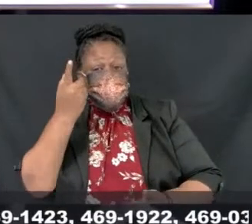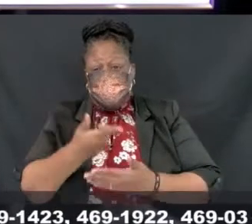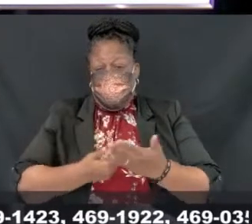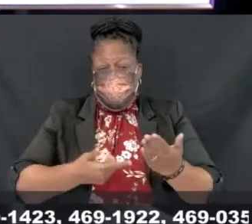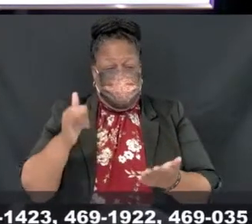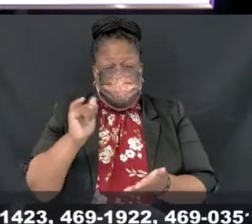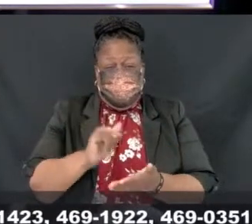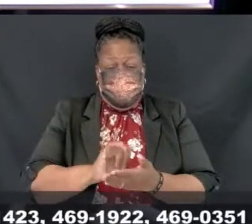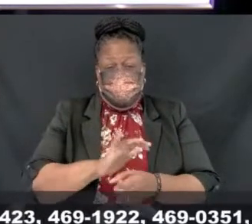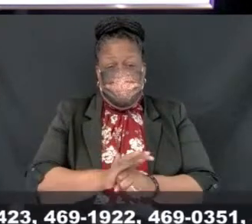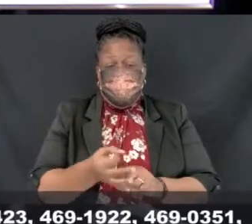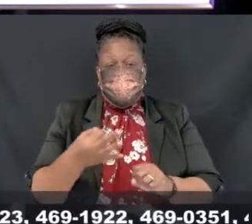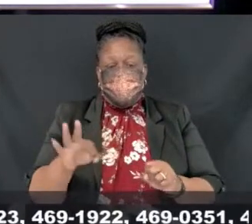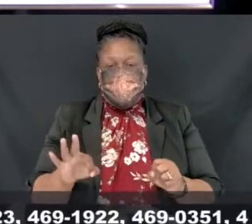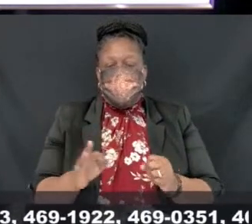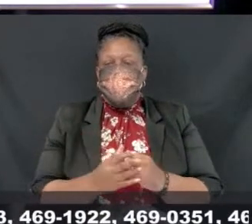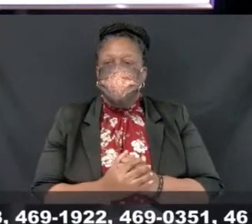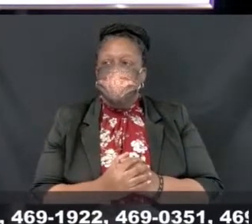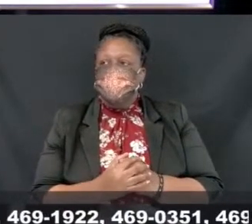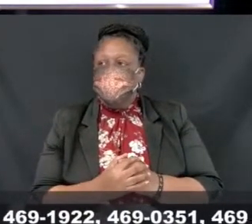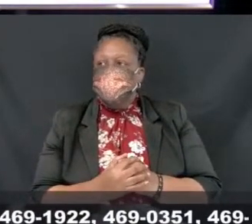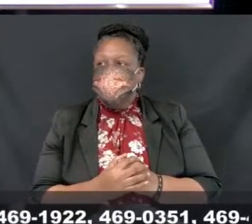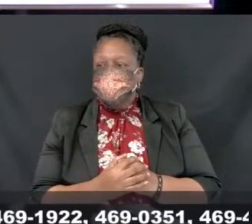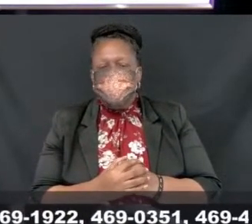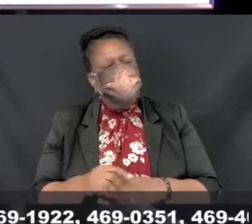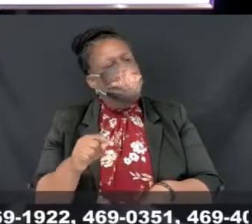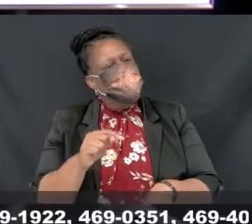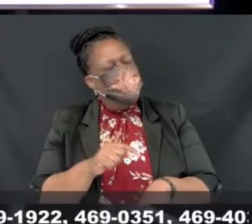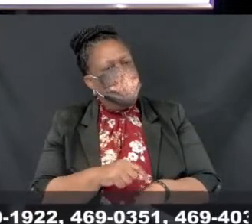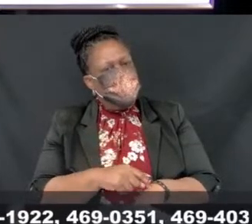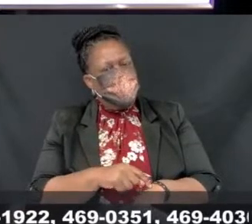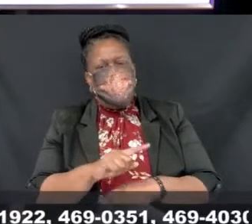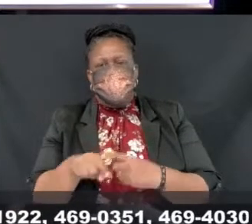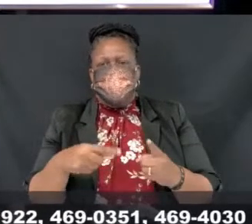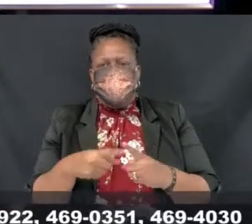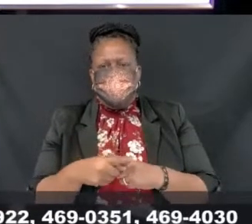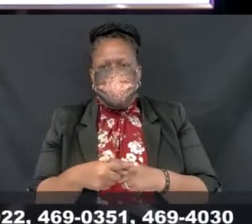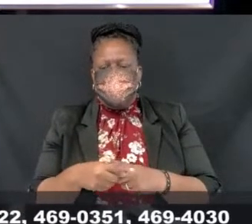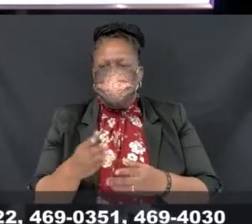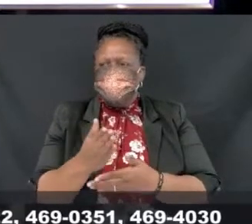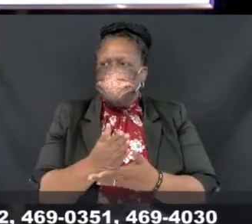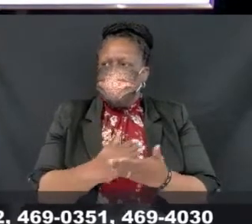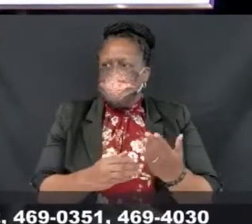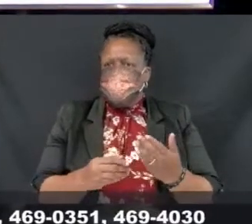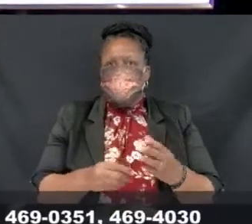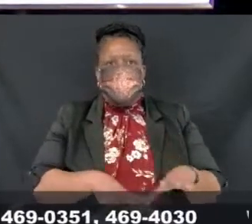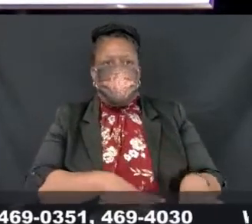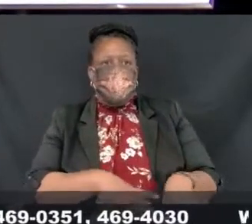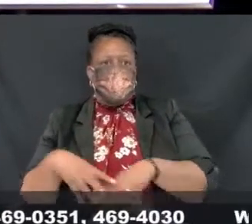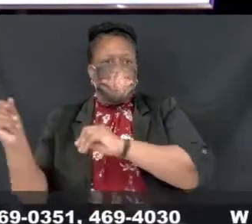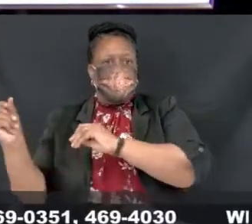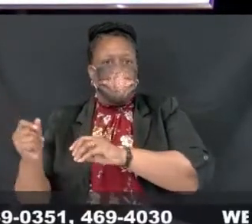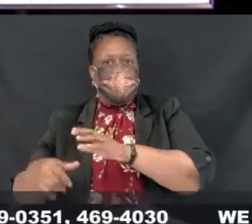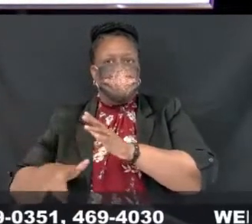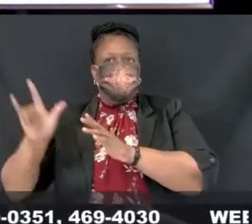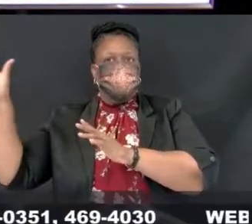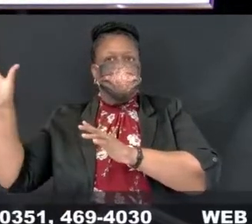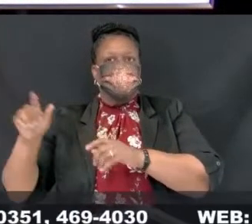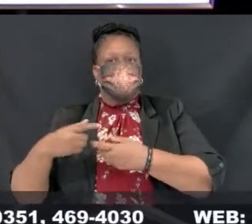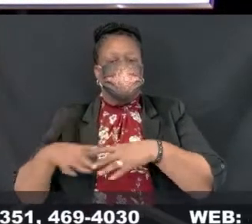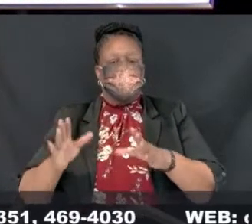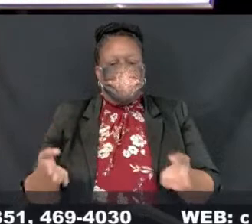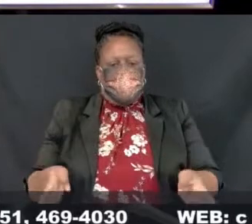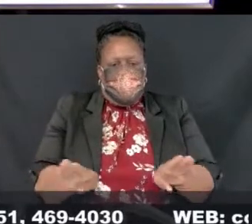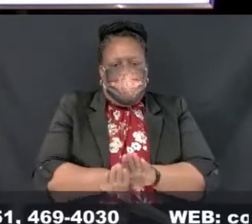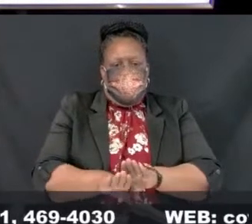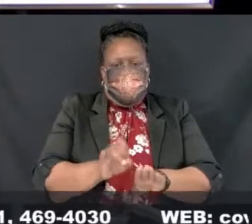a death sentence. It was a time when some who could leave were leaving. Countries were beginning to close